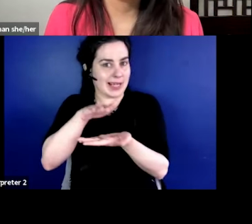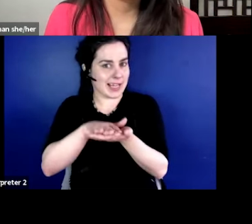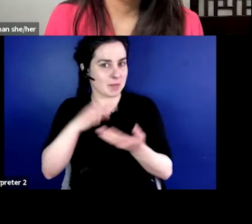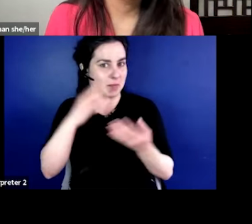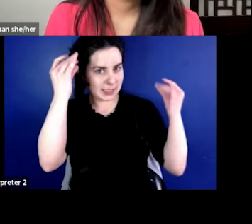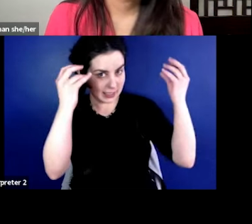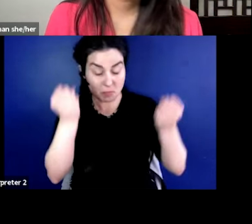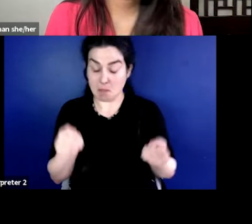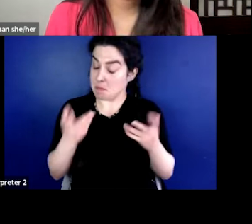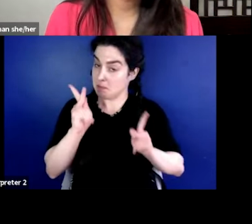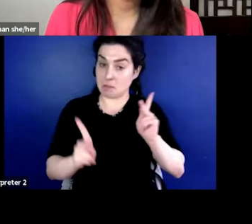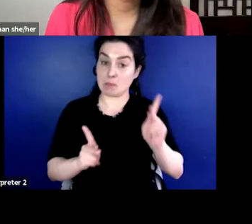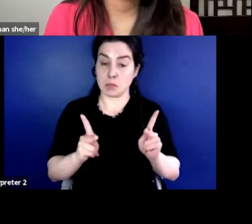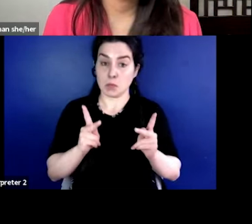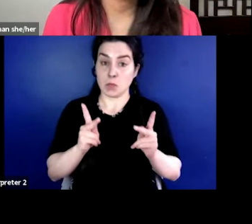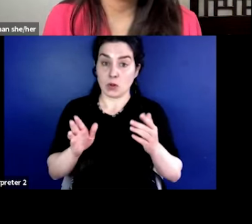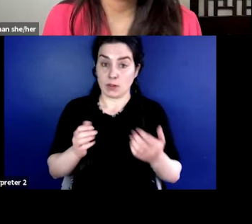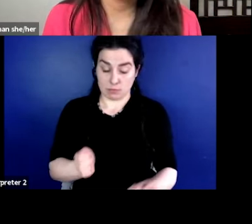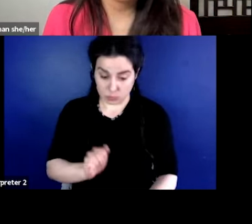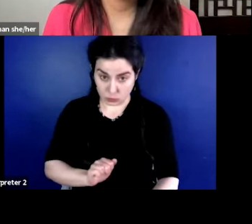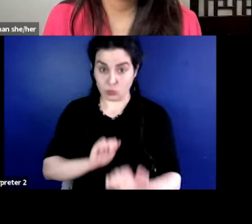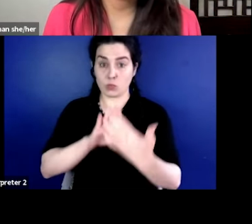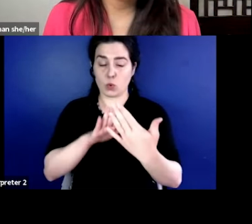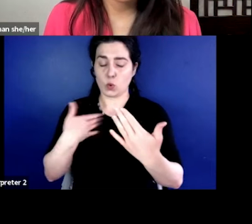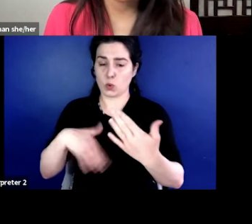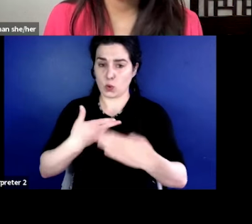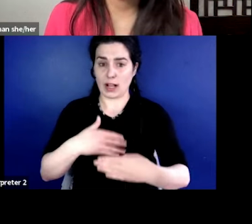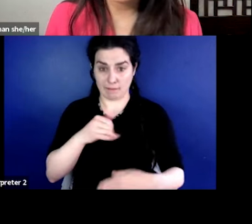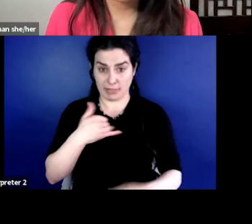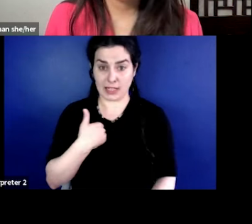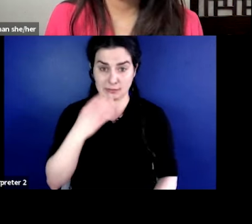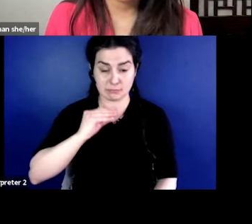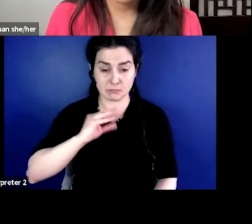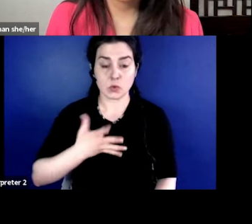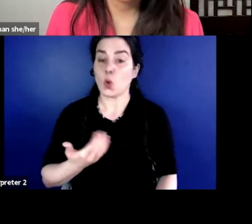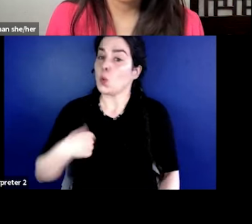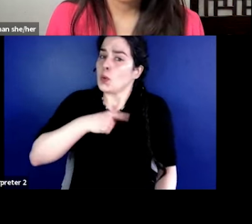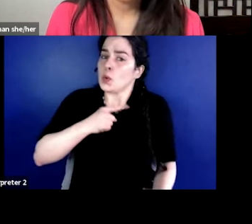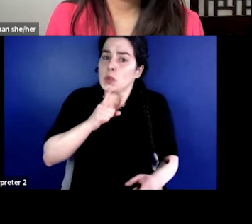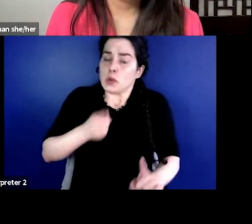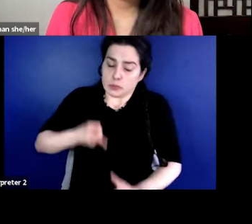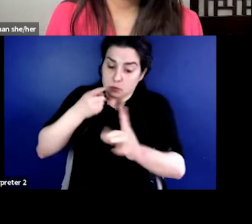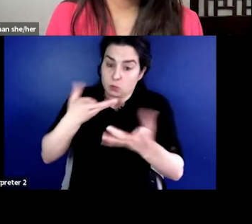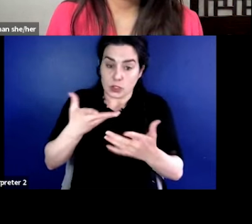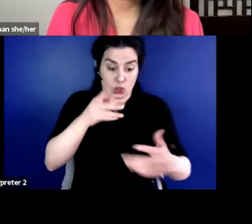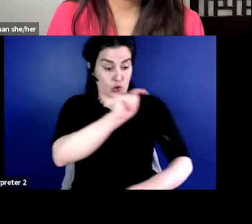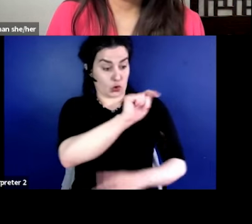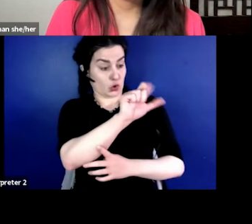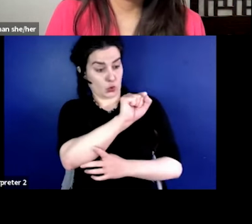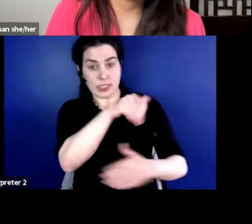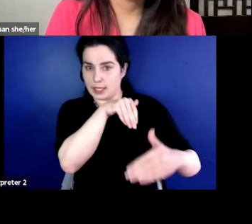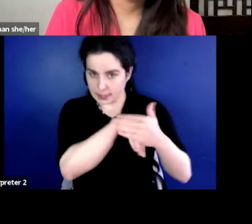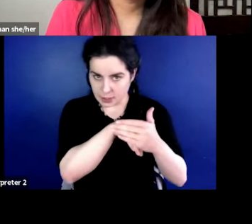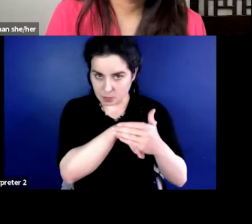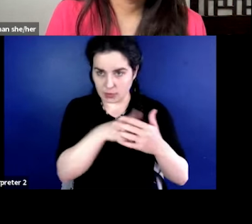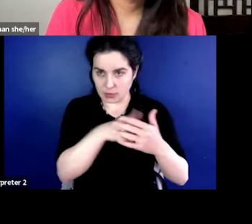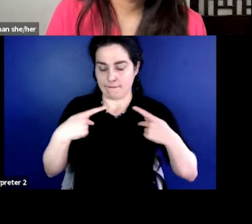people face. We're working hard to ensure that, again, these tools are accessible, they're tangible, and they're actually things that we can